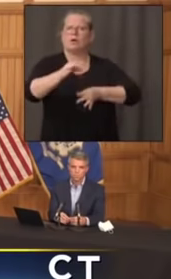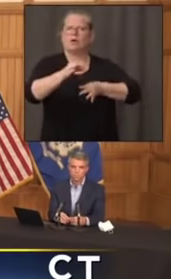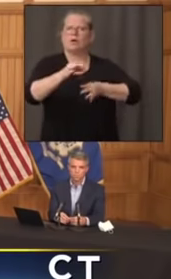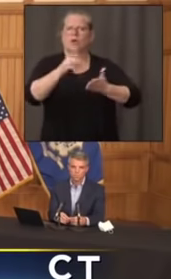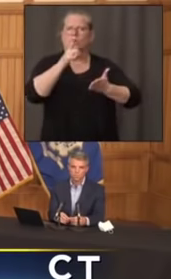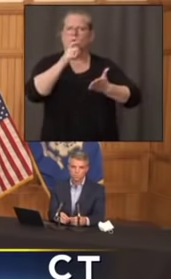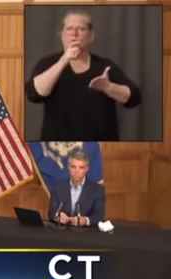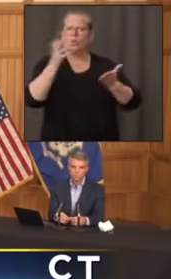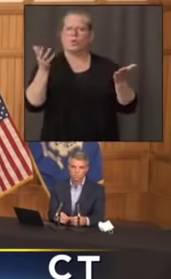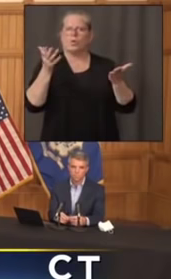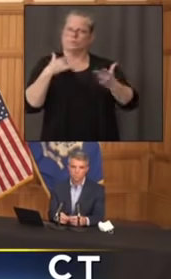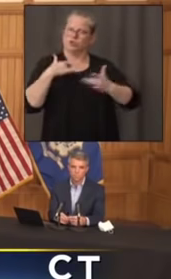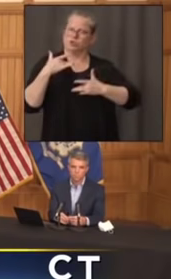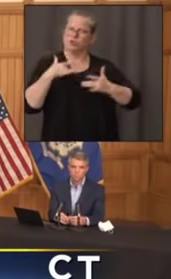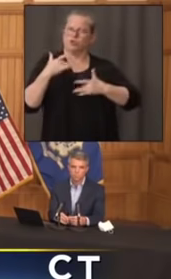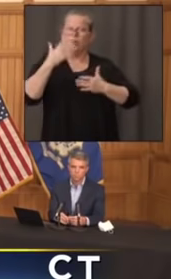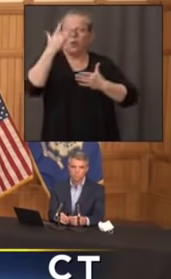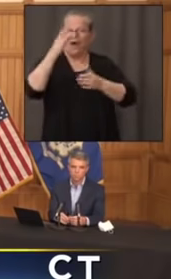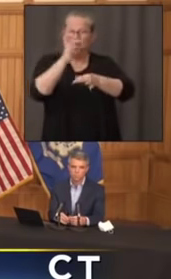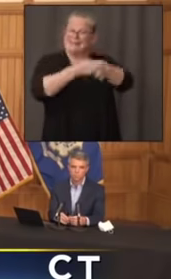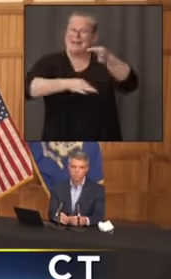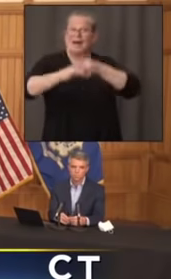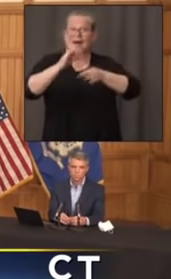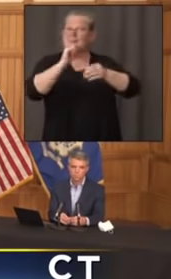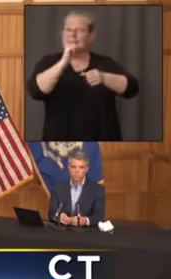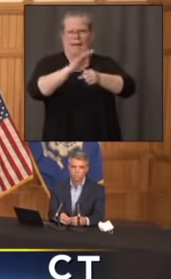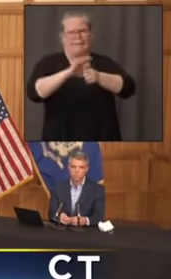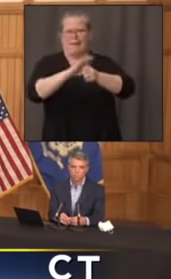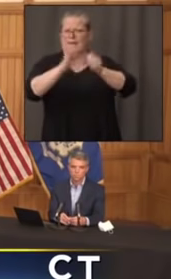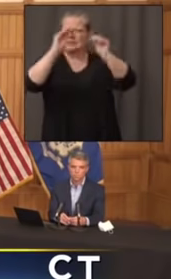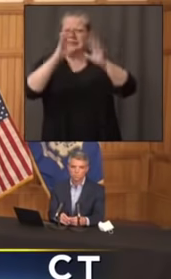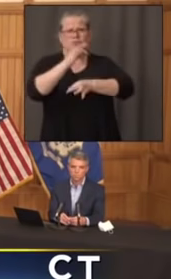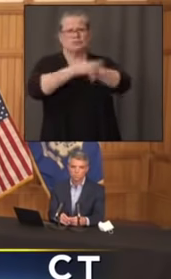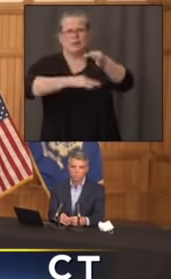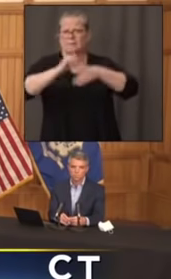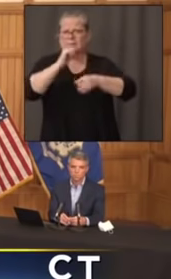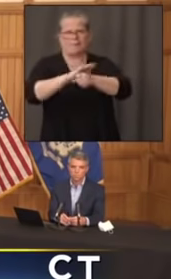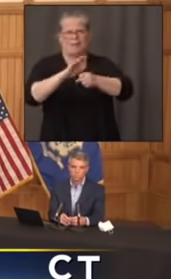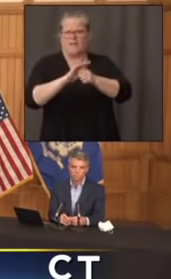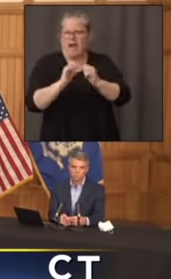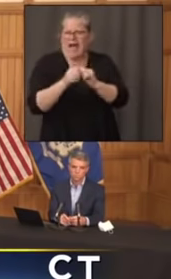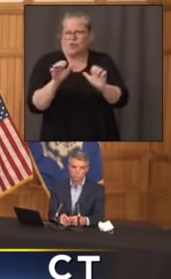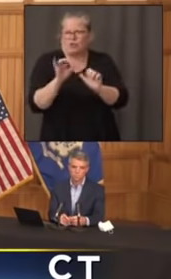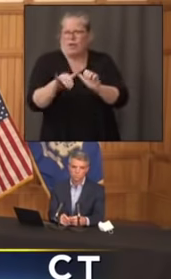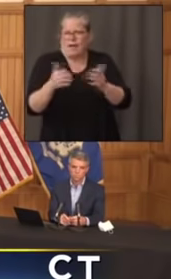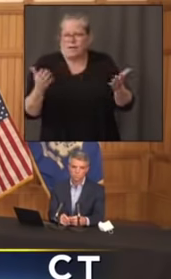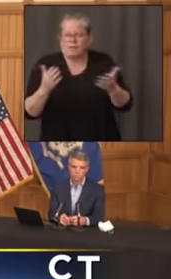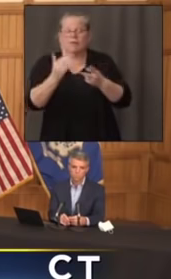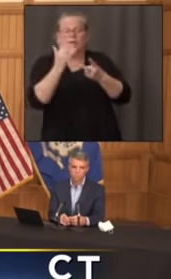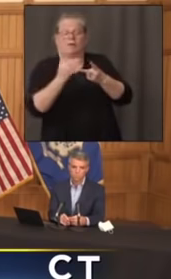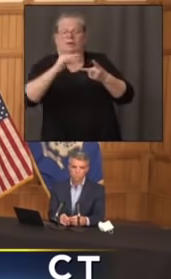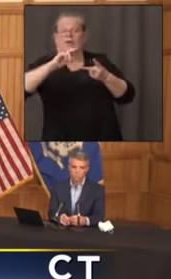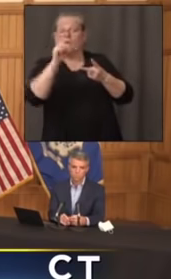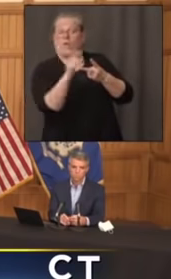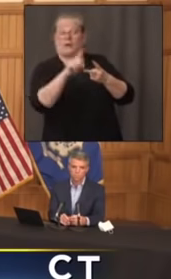substitutes, and how would that work? And then for the governor, with respect to a possible second wave